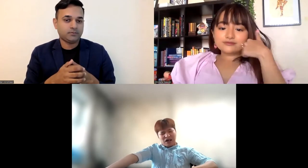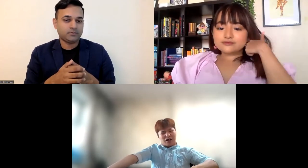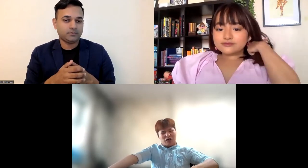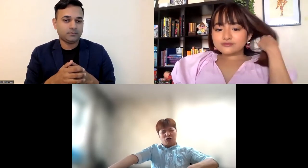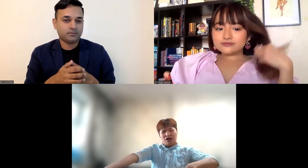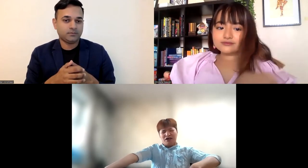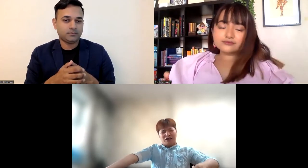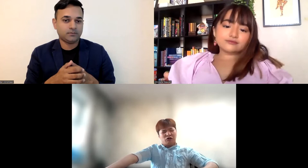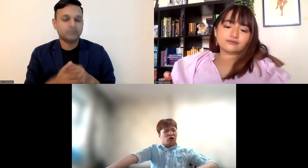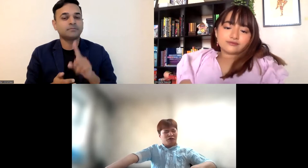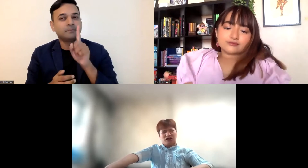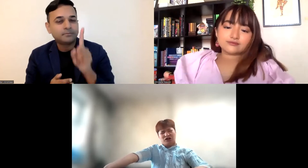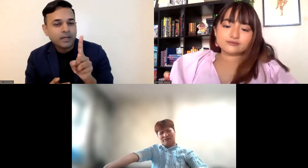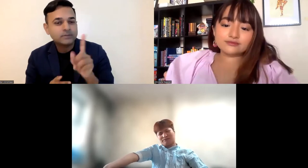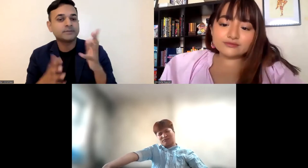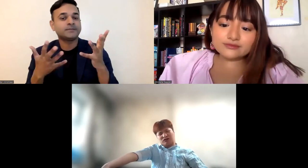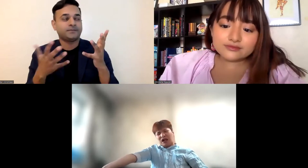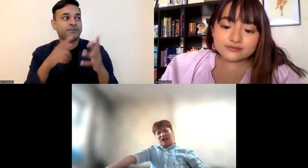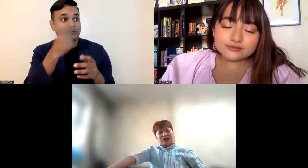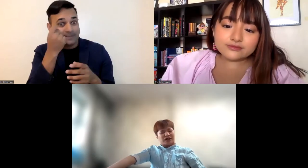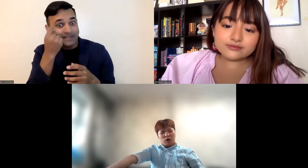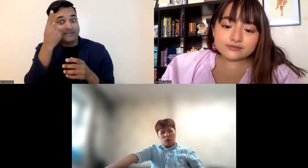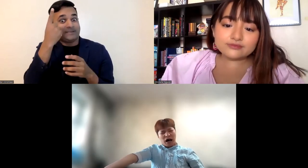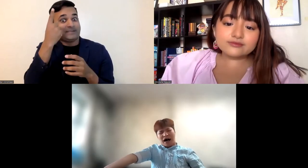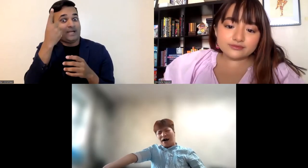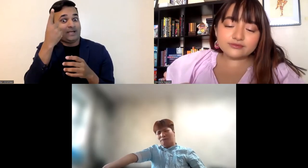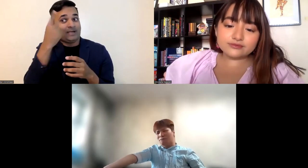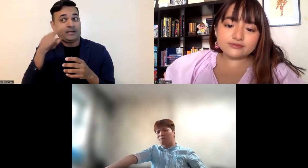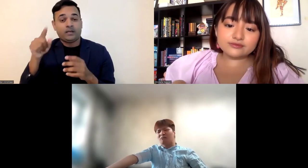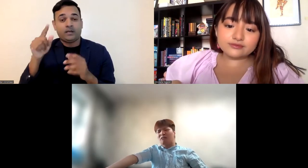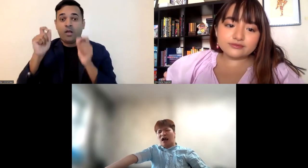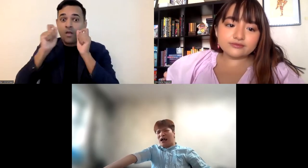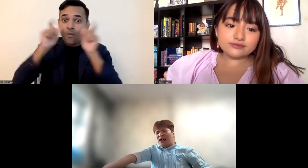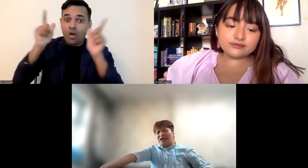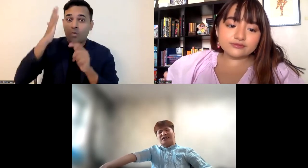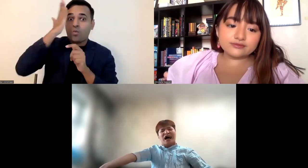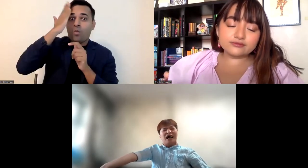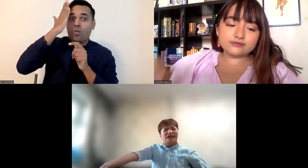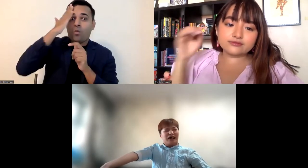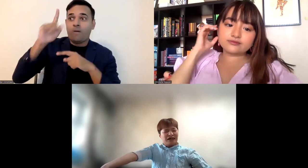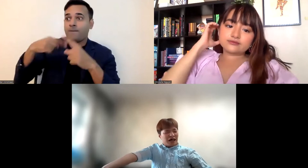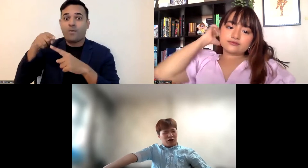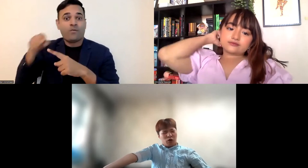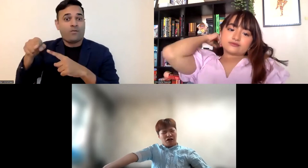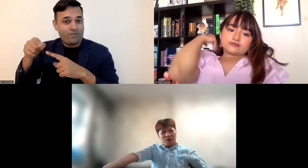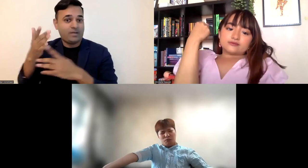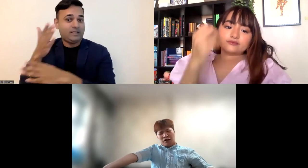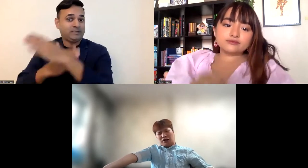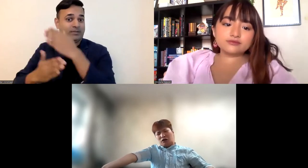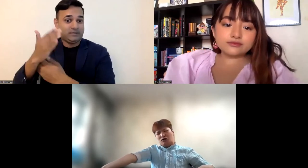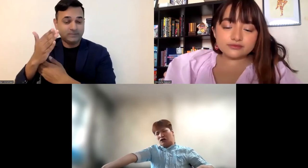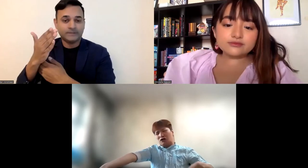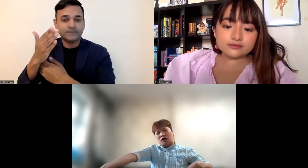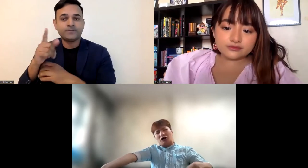as well as public awareness and parent awareness are not